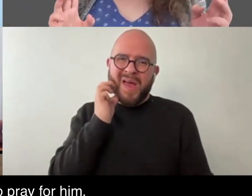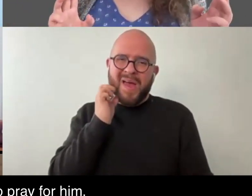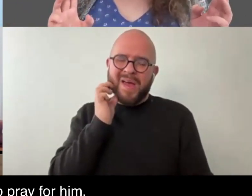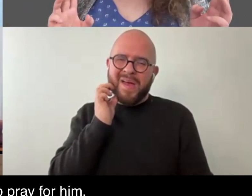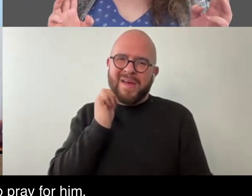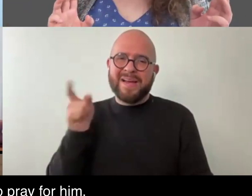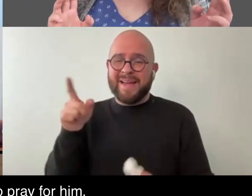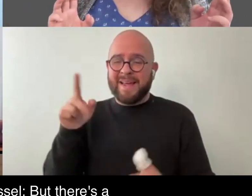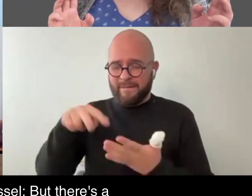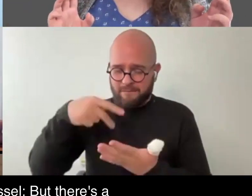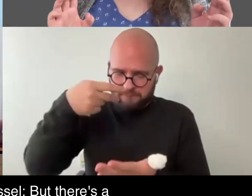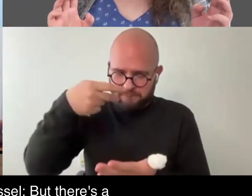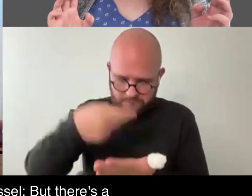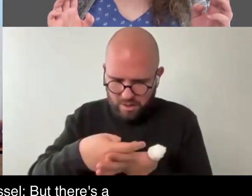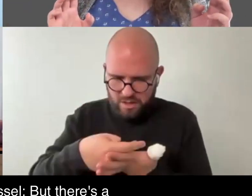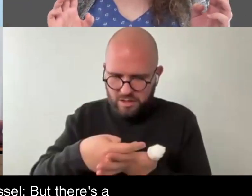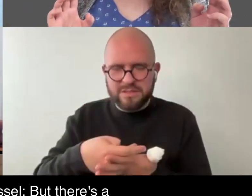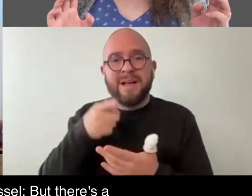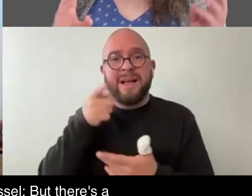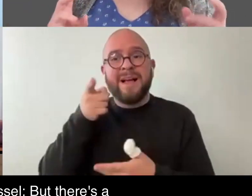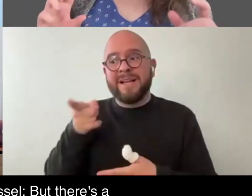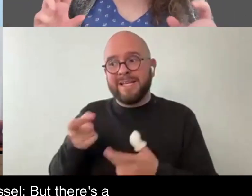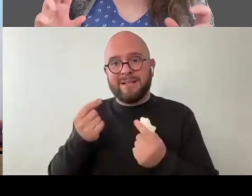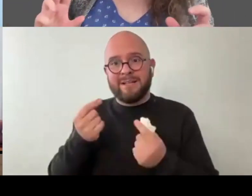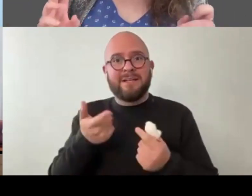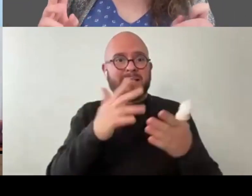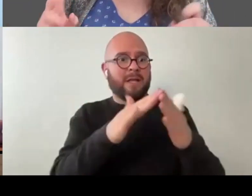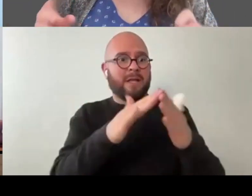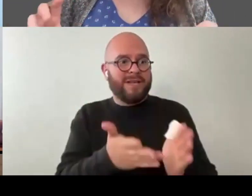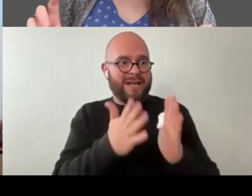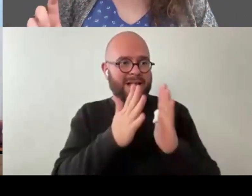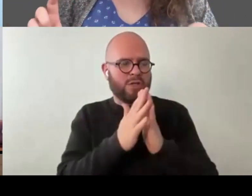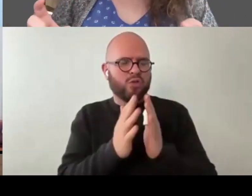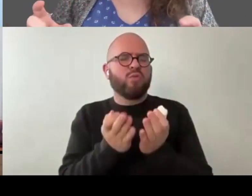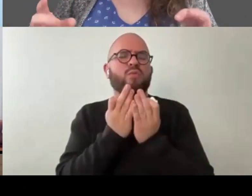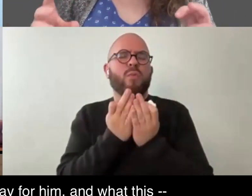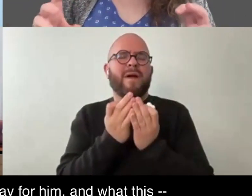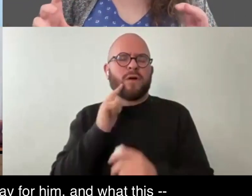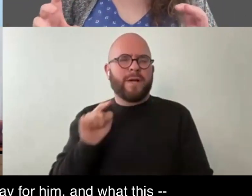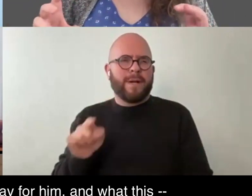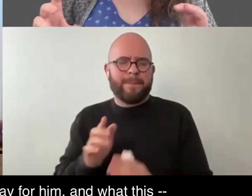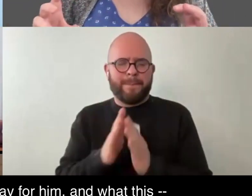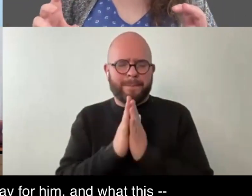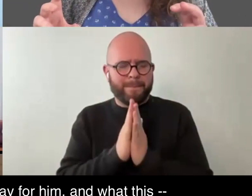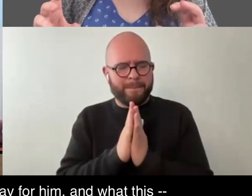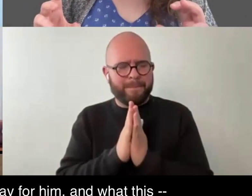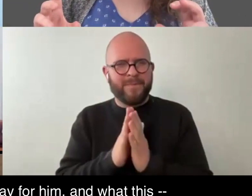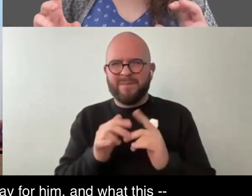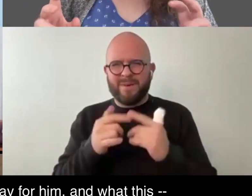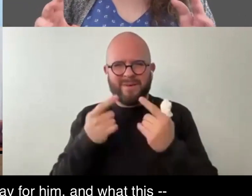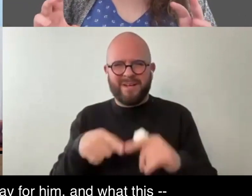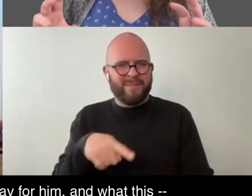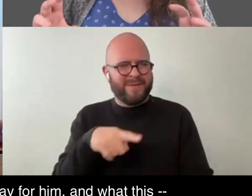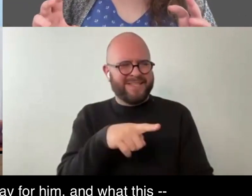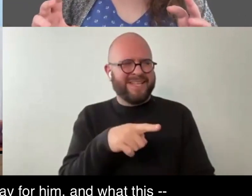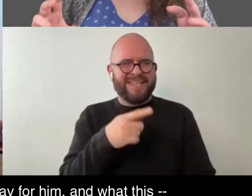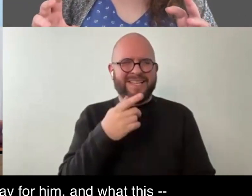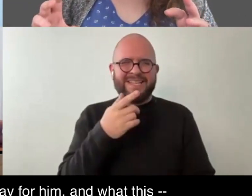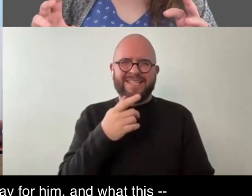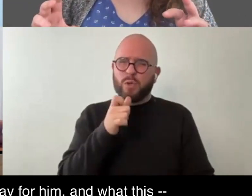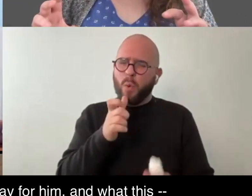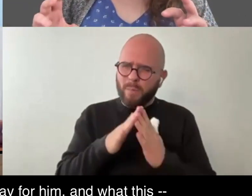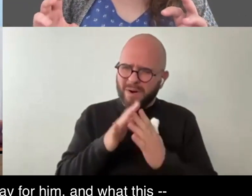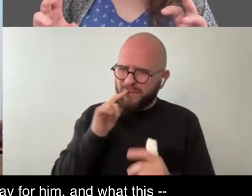to pray for him. Yeah. But there's a disconnect in that they don't pray for him, or they don't know how to pray